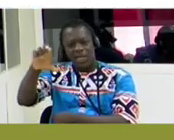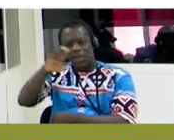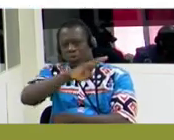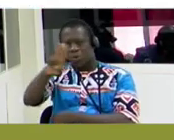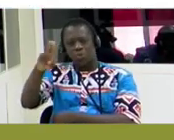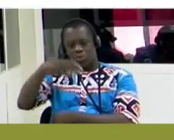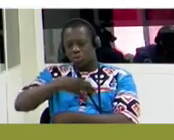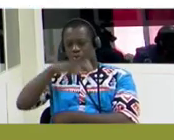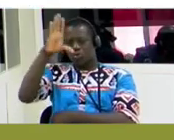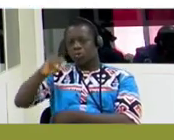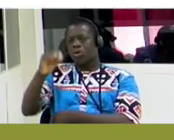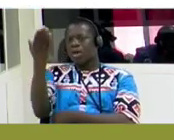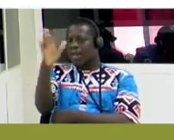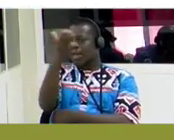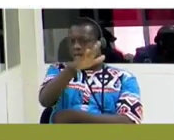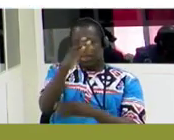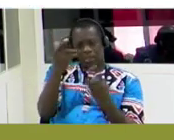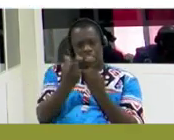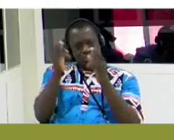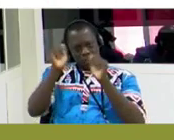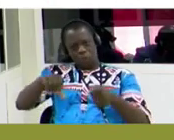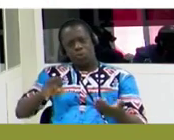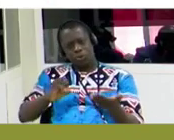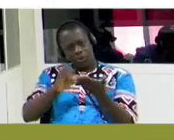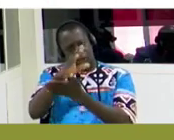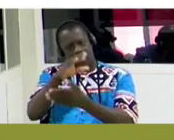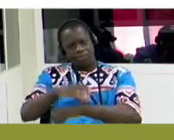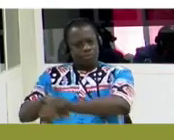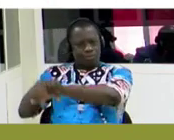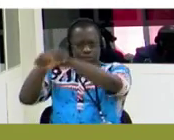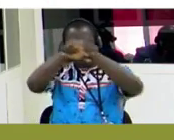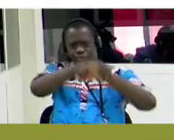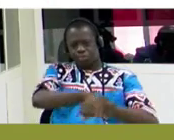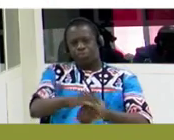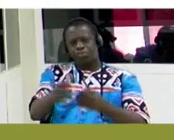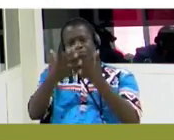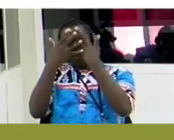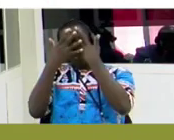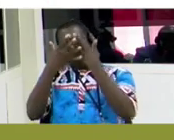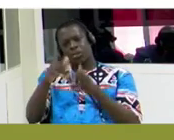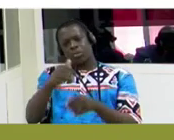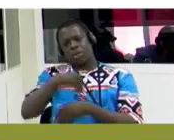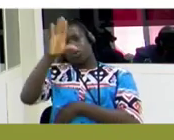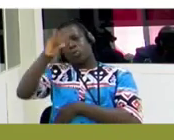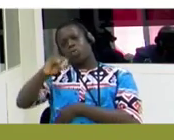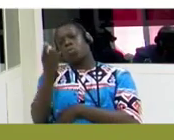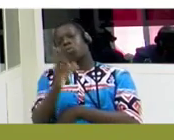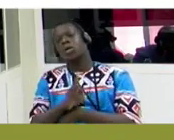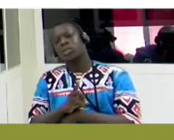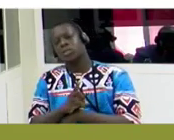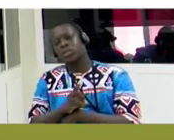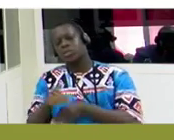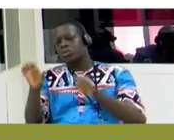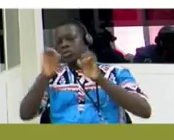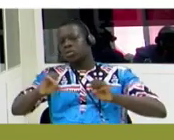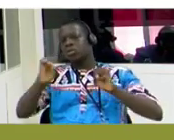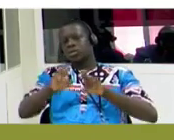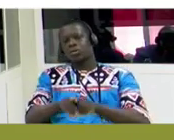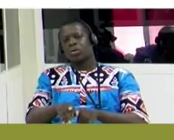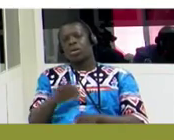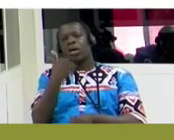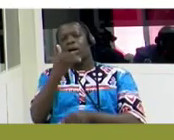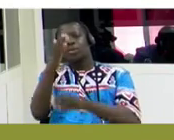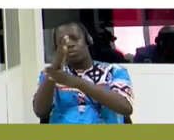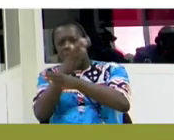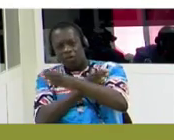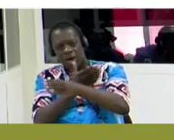anything. He will just order them to take me to mile two. What can I do? Nothing. Has that happened before?